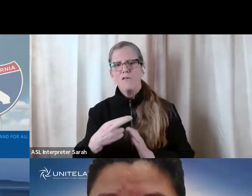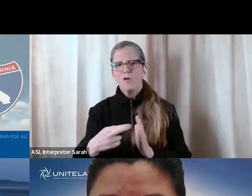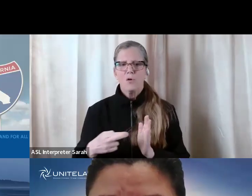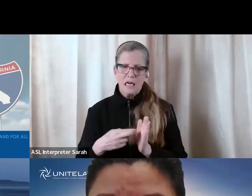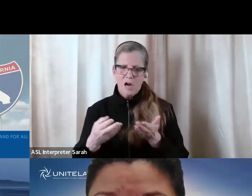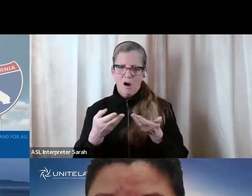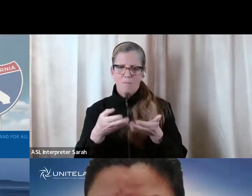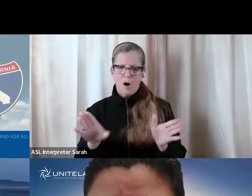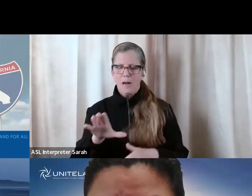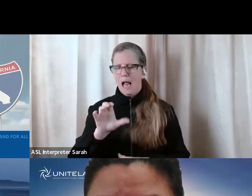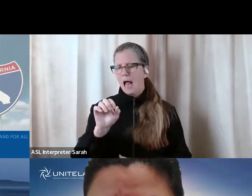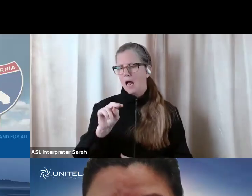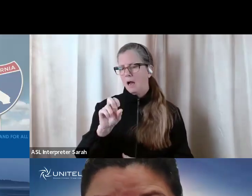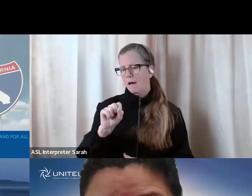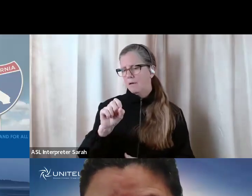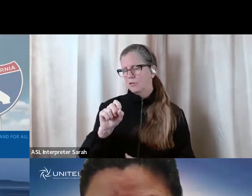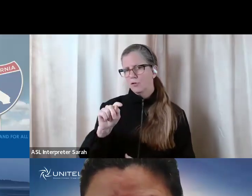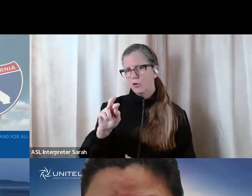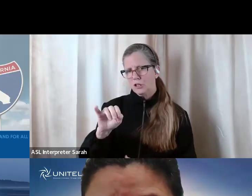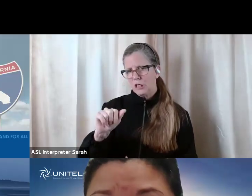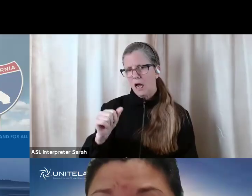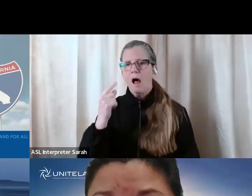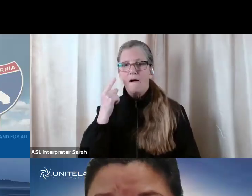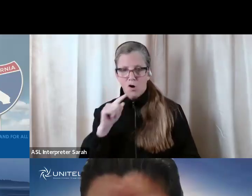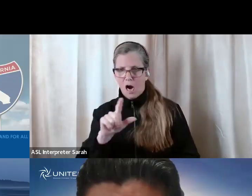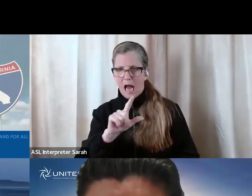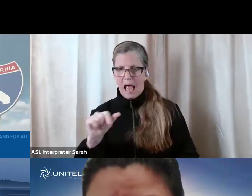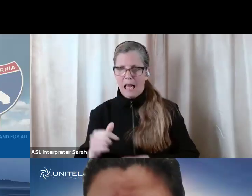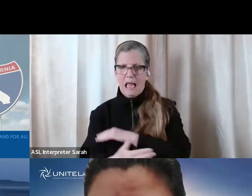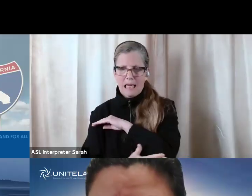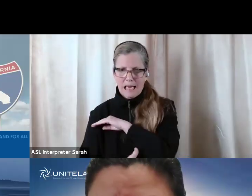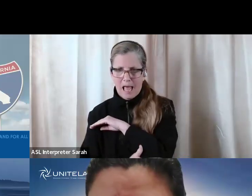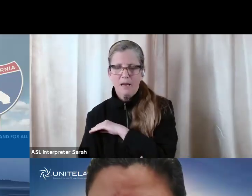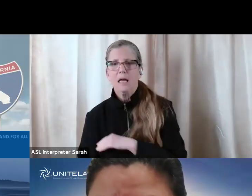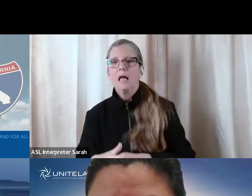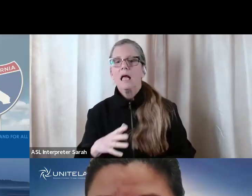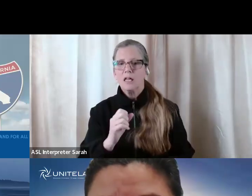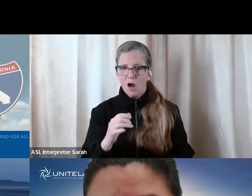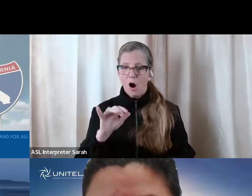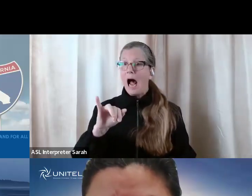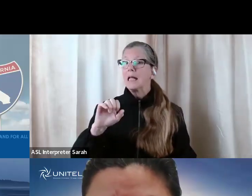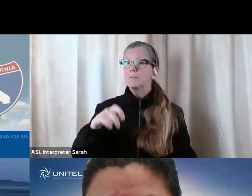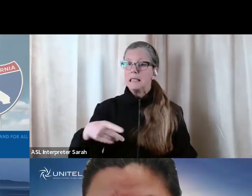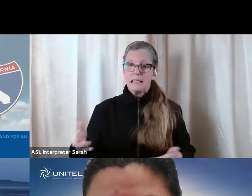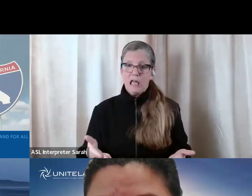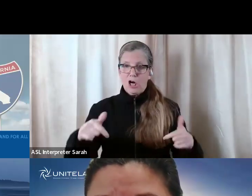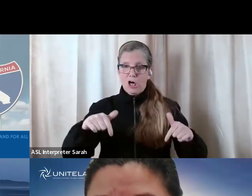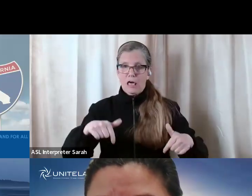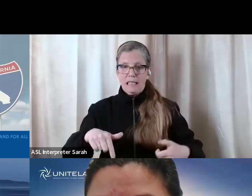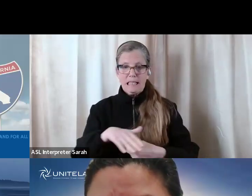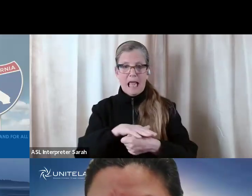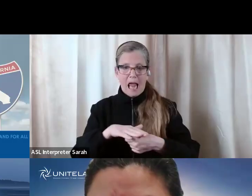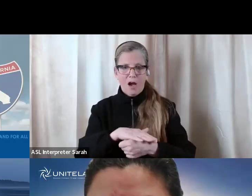work, we host quarterly ISP convenings with ISPs here in our region. And I'd love to know